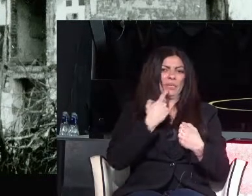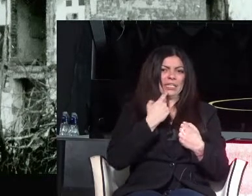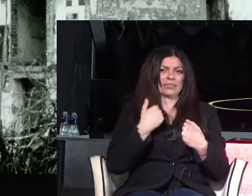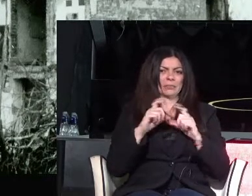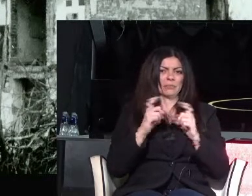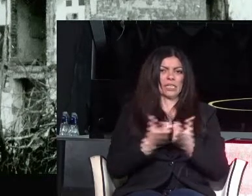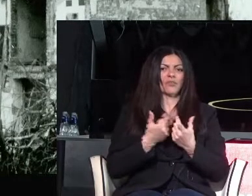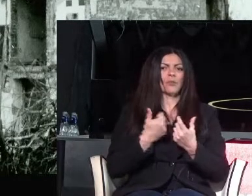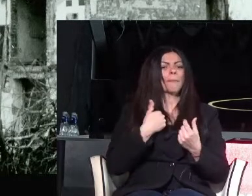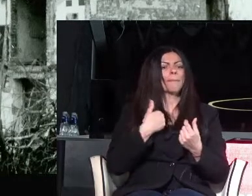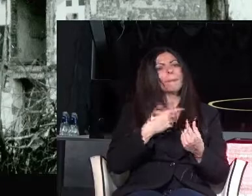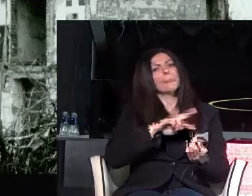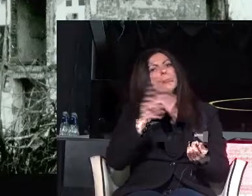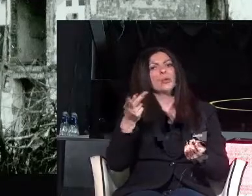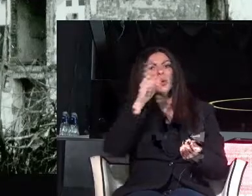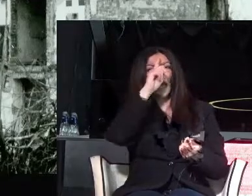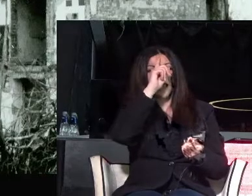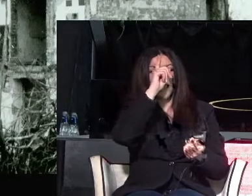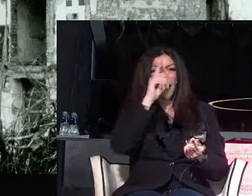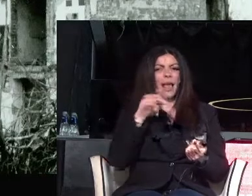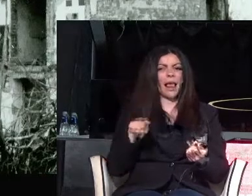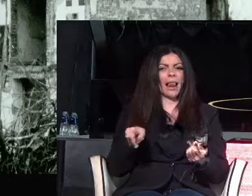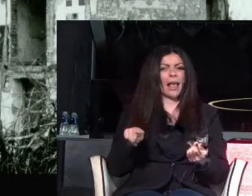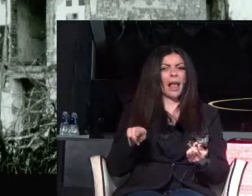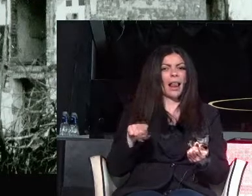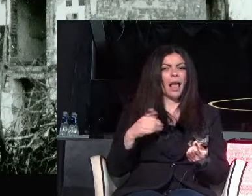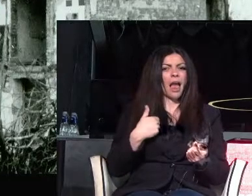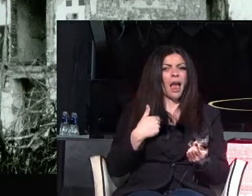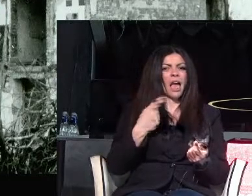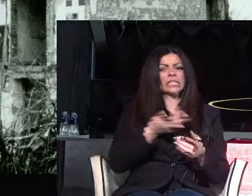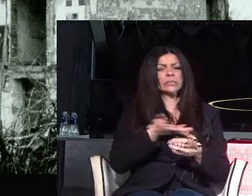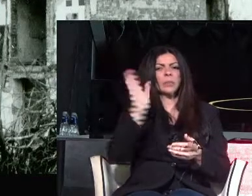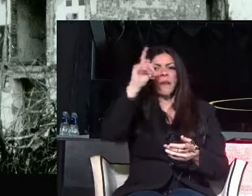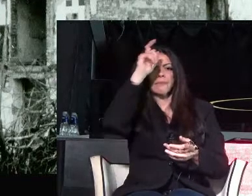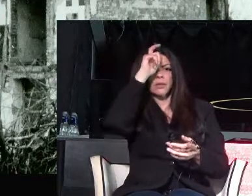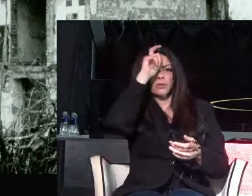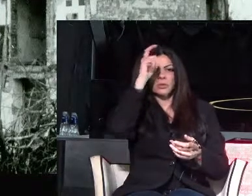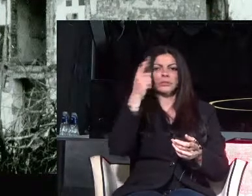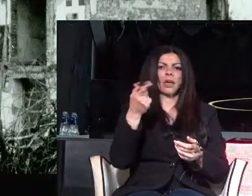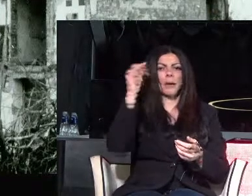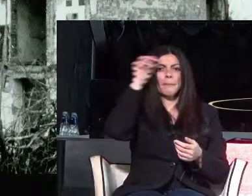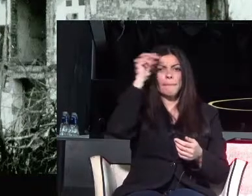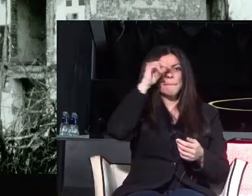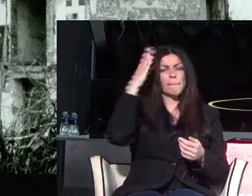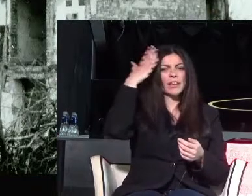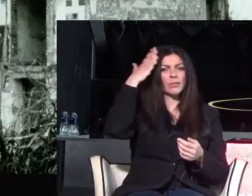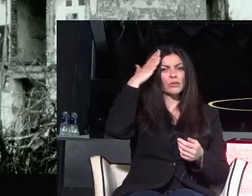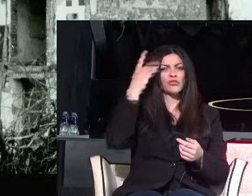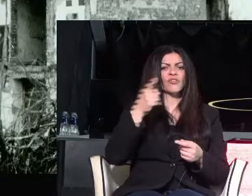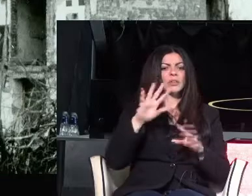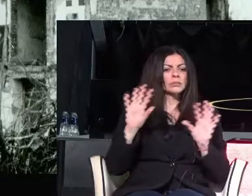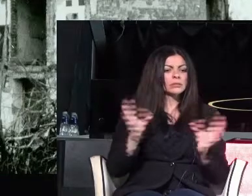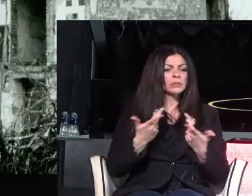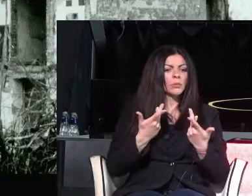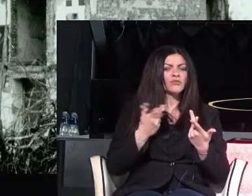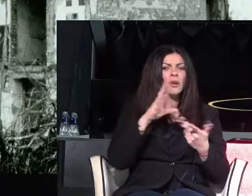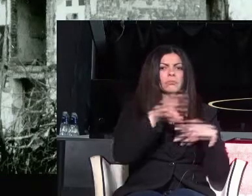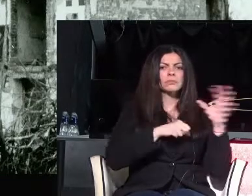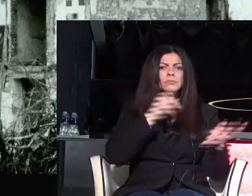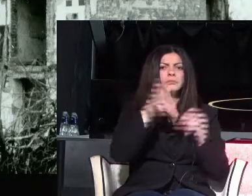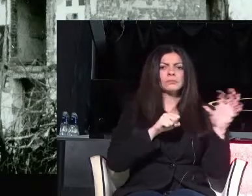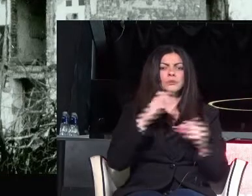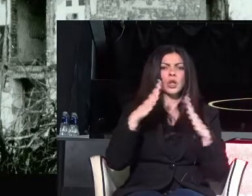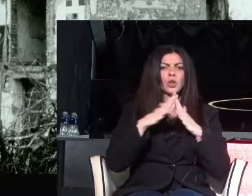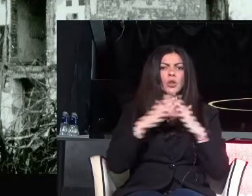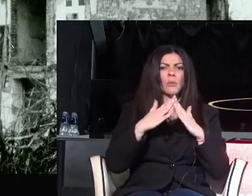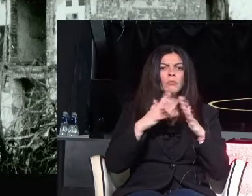is from the Bulgarian state, and it was demolished. And she was not paid no reparations at the time when she came back from Bulgaria. And these two